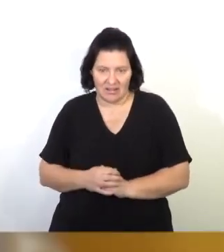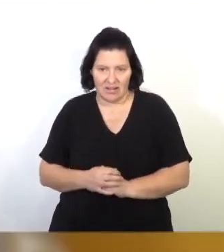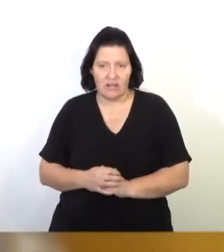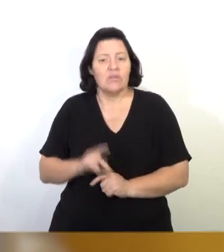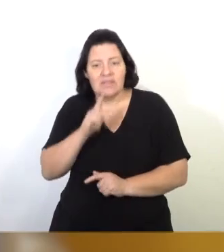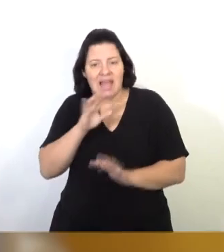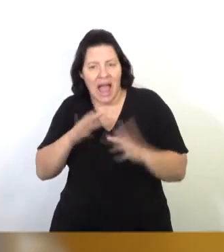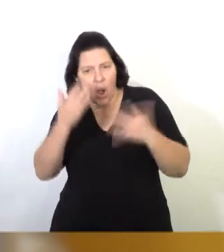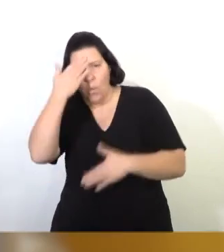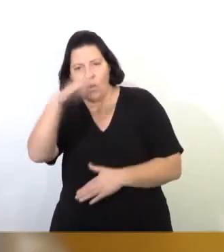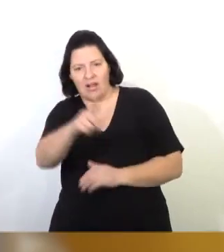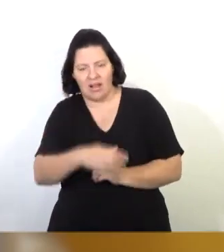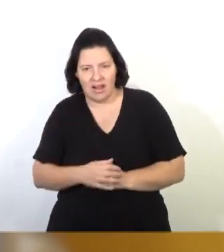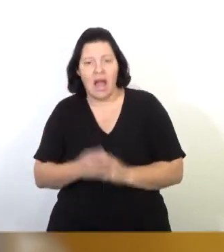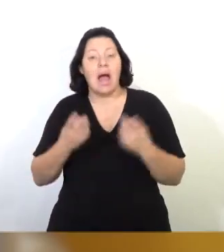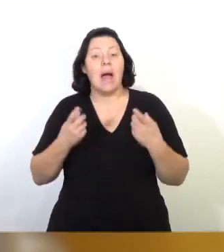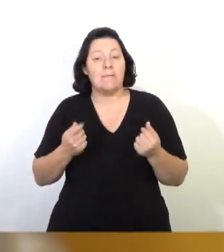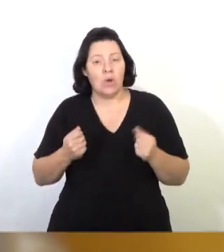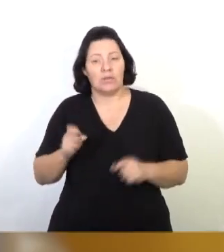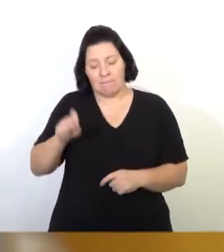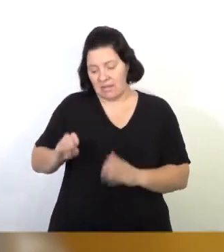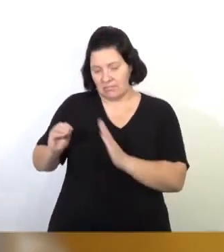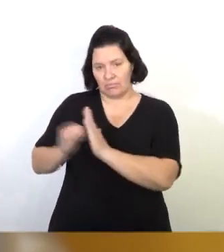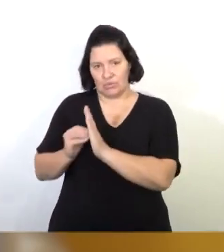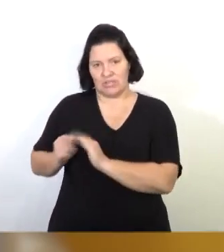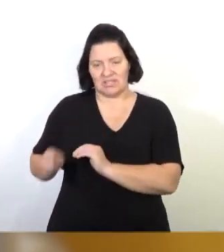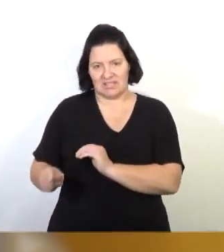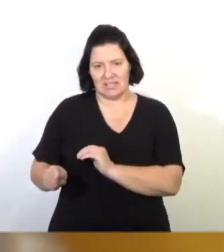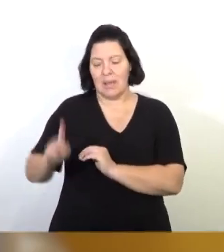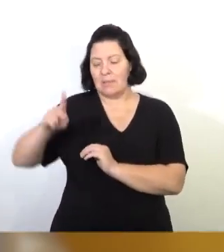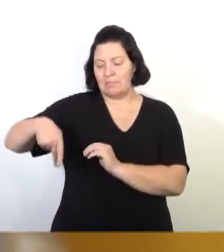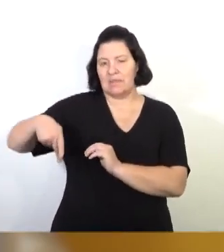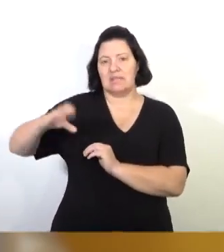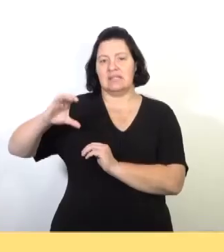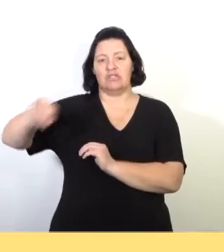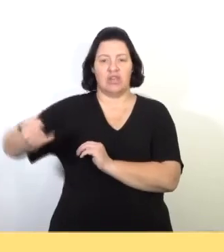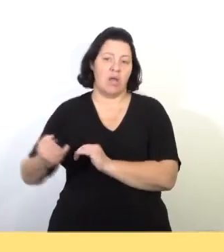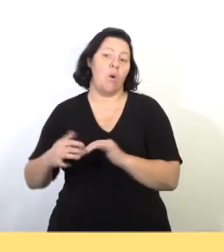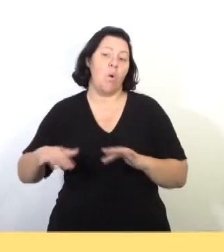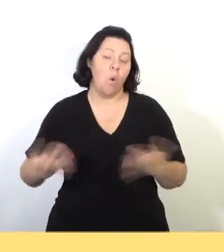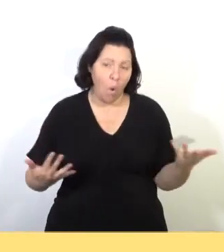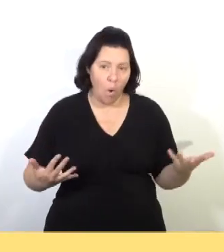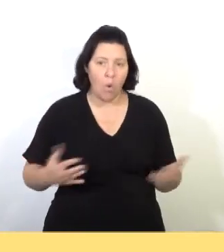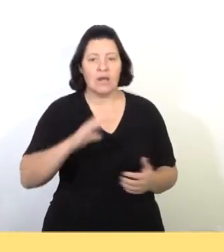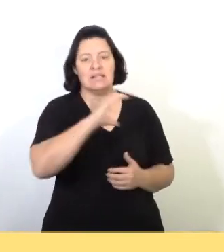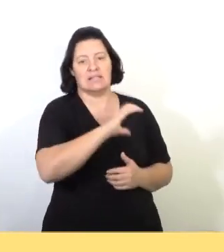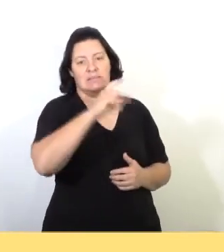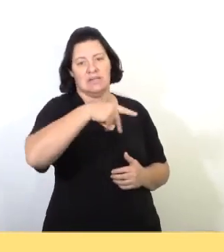This is how you will know if an amount must be recorded in the PCJ or